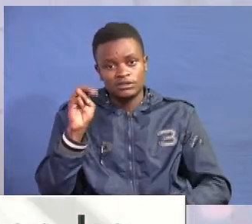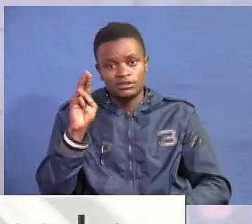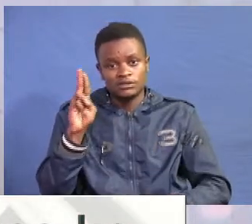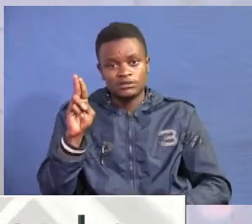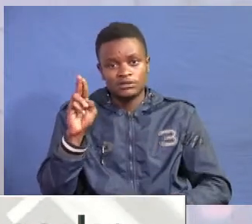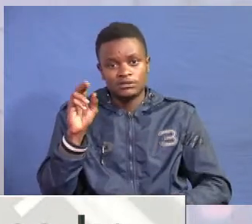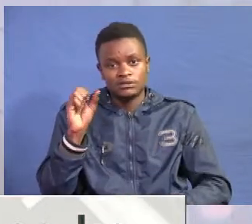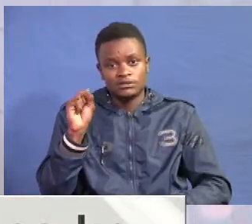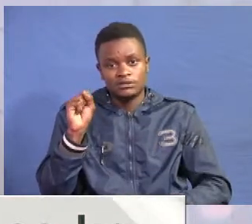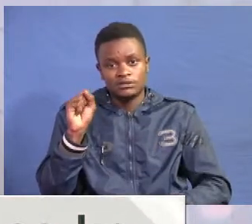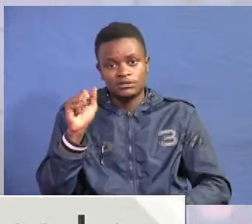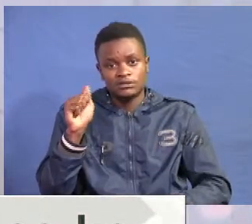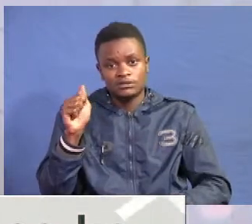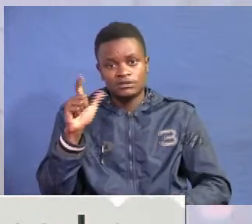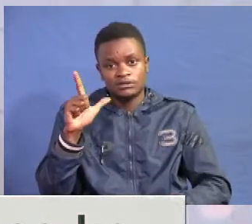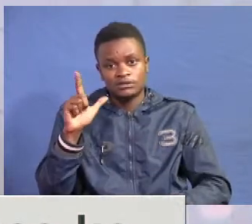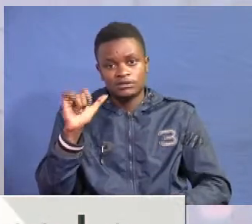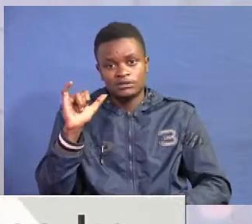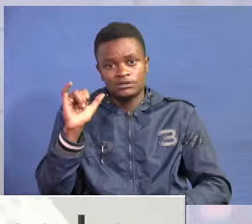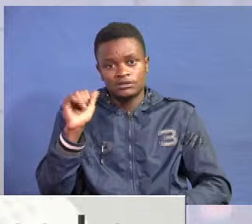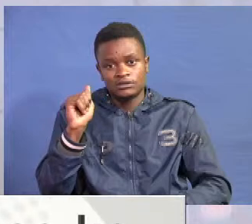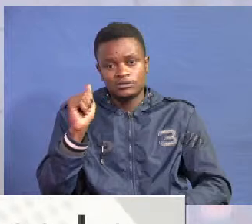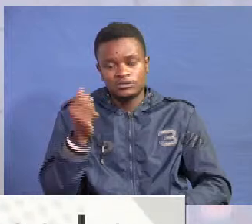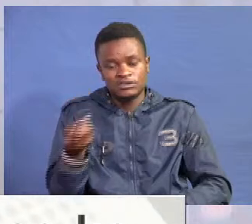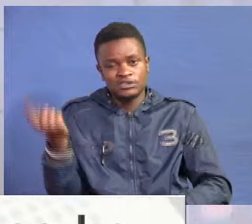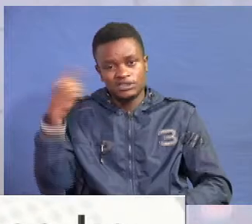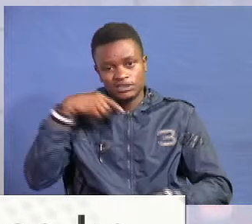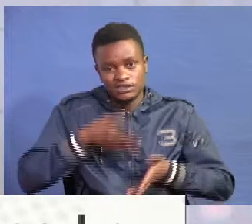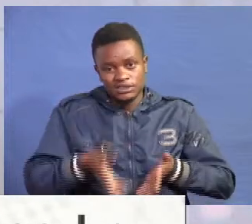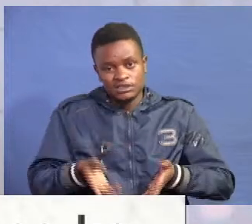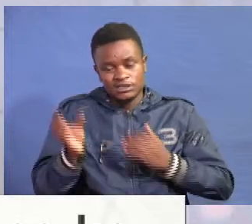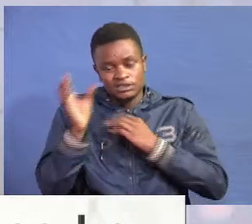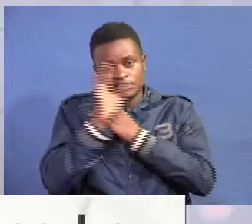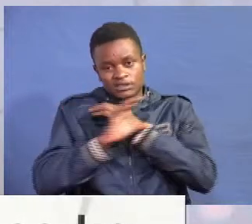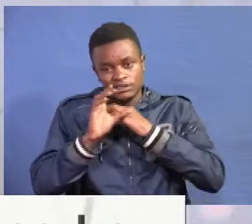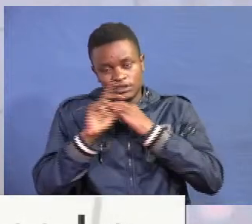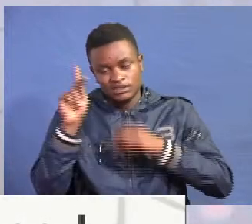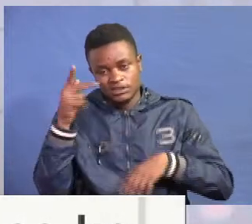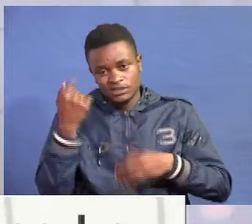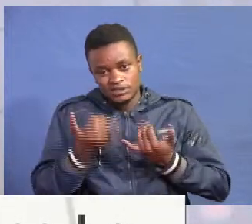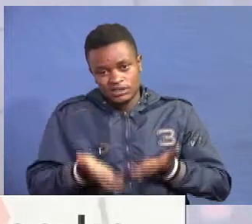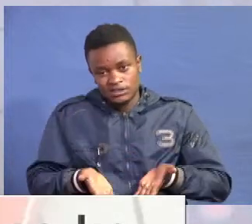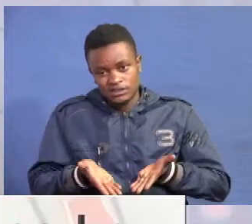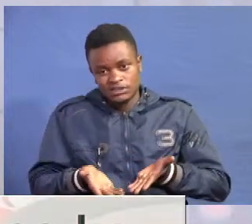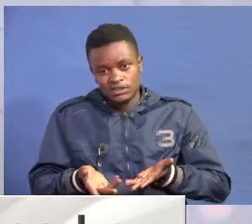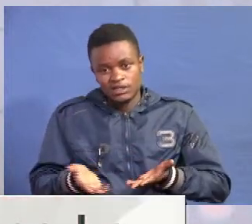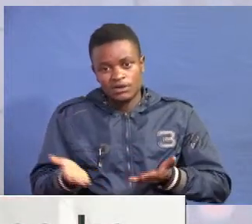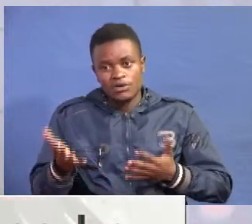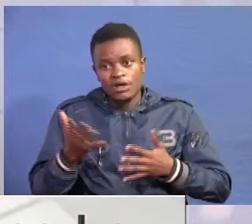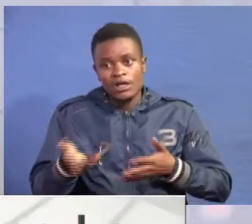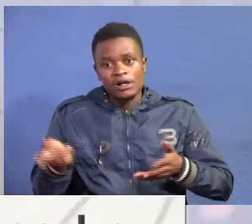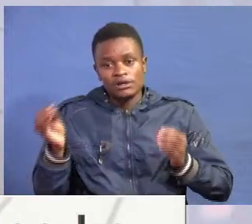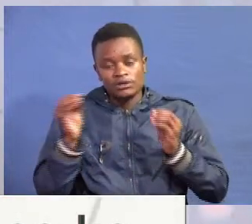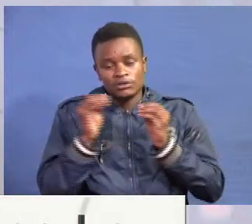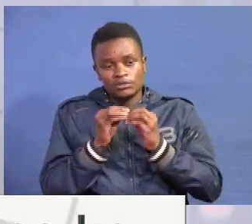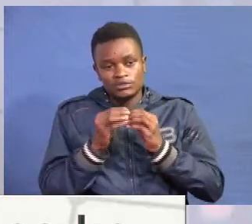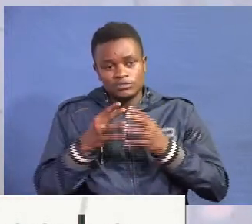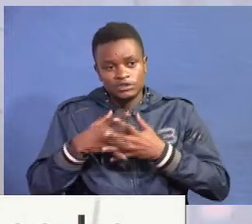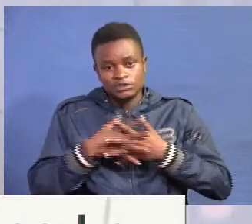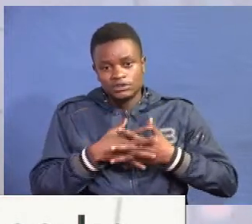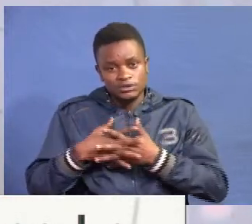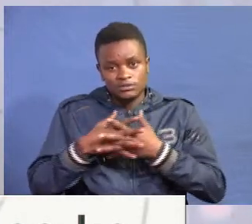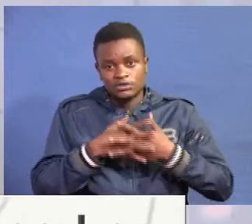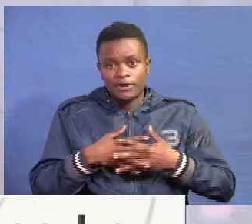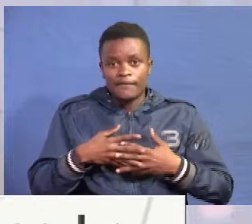successful 3-day trip to Washington, D.C., where the Kenyan government began new trade talks with the Donald Trump administration. Mudavadi met